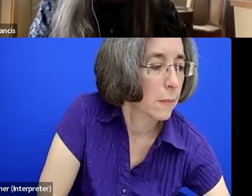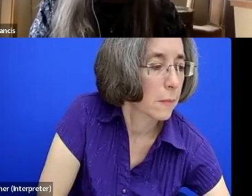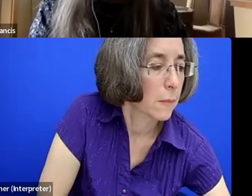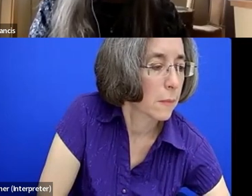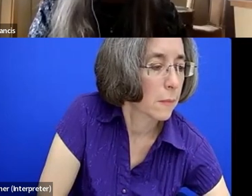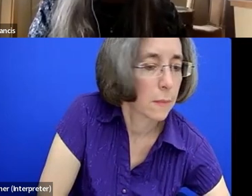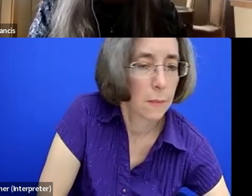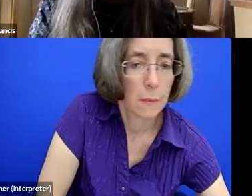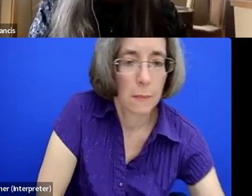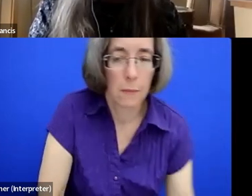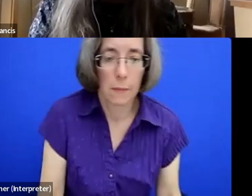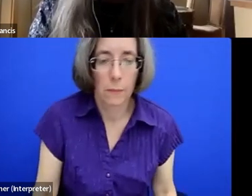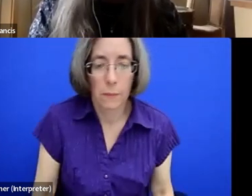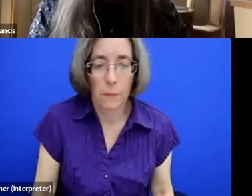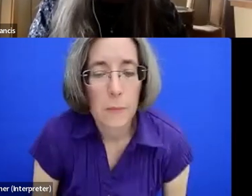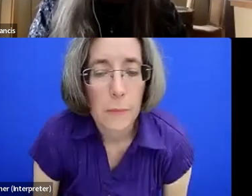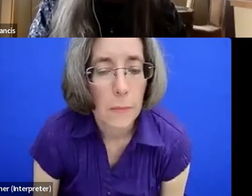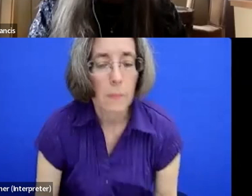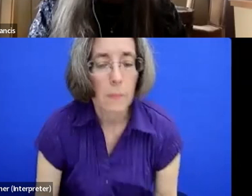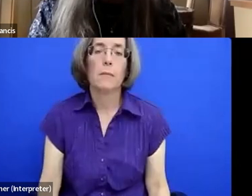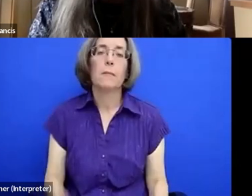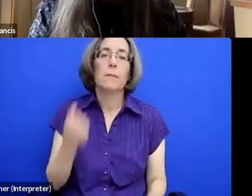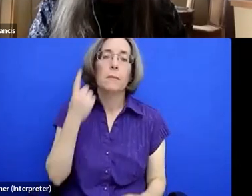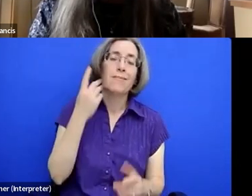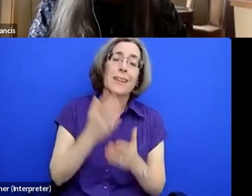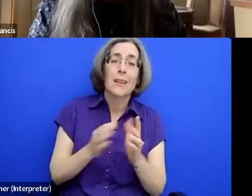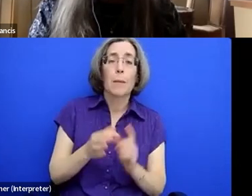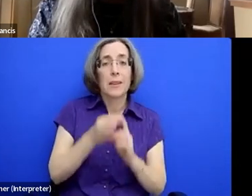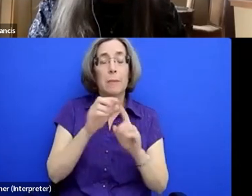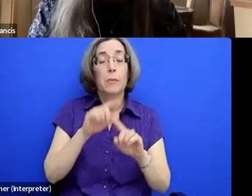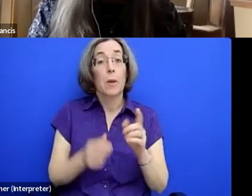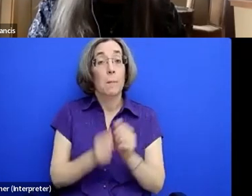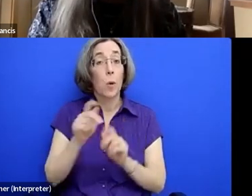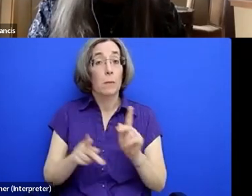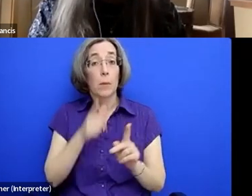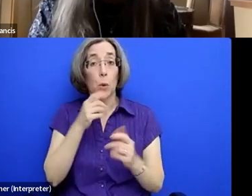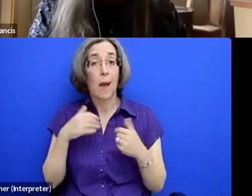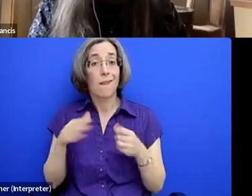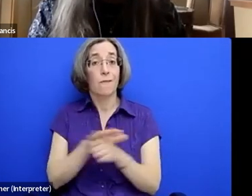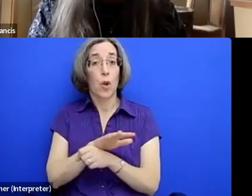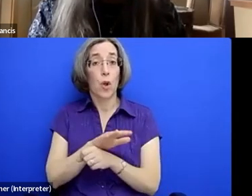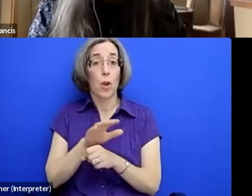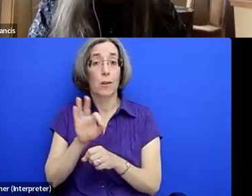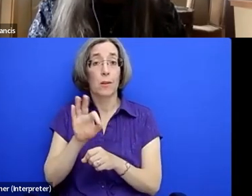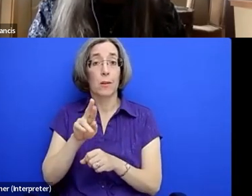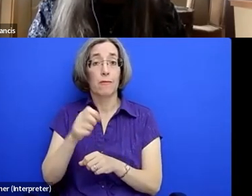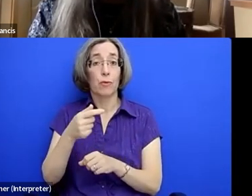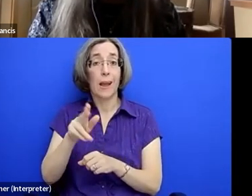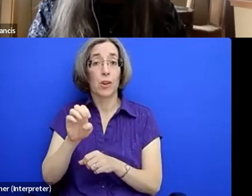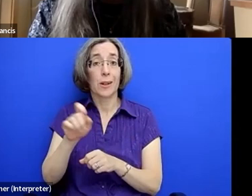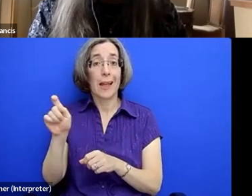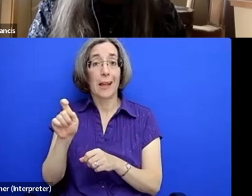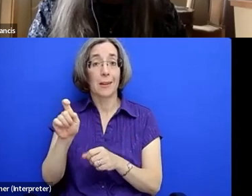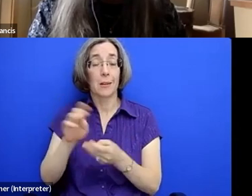there are some exceptions, but most people who have the full mutation in Fragile X will not be able to conduct research